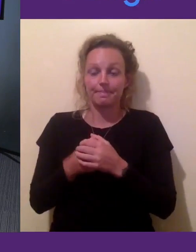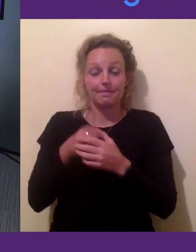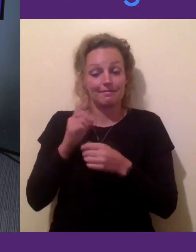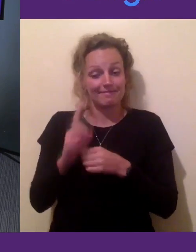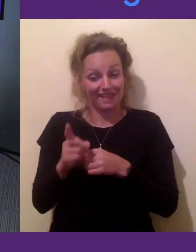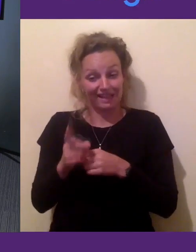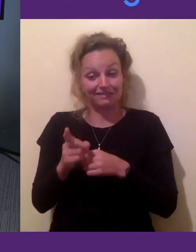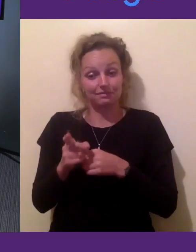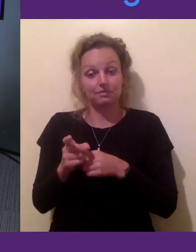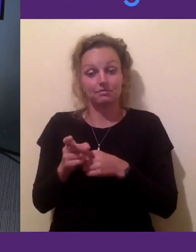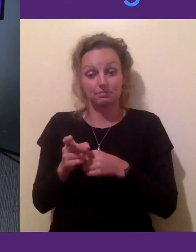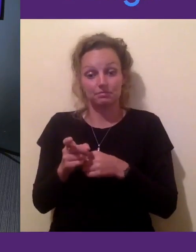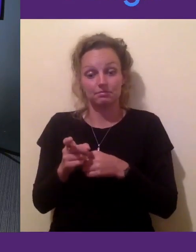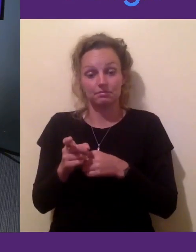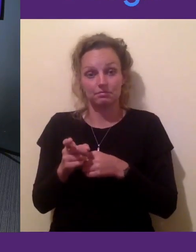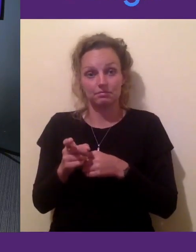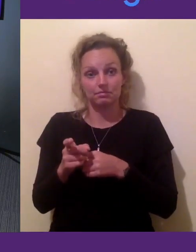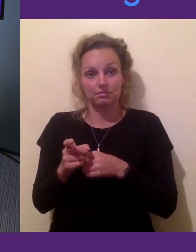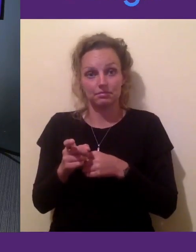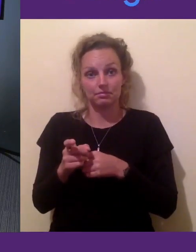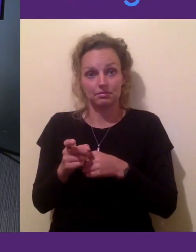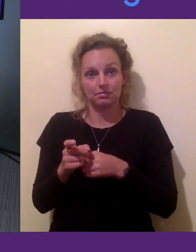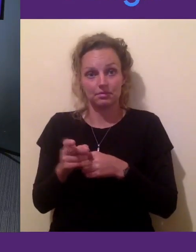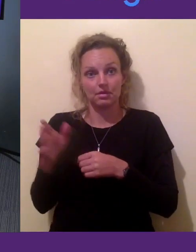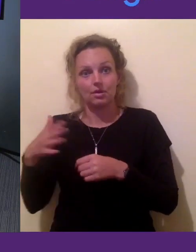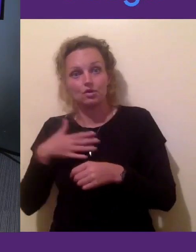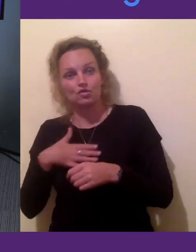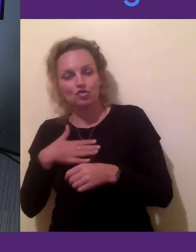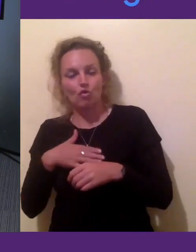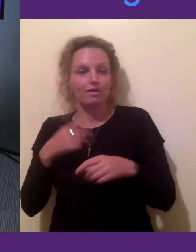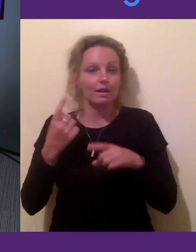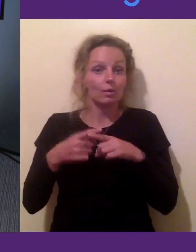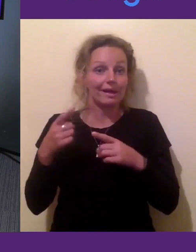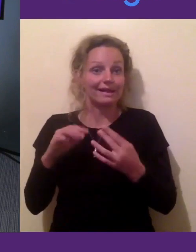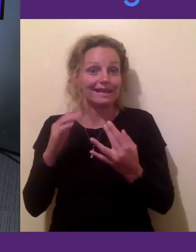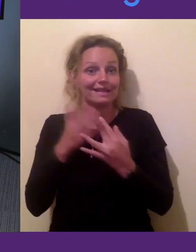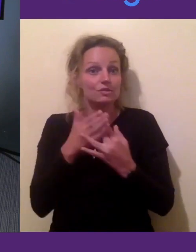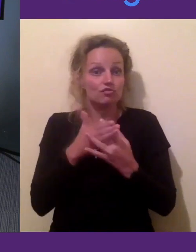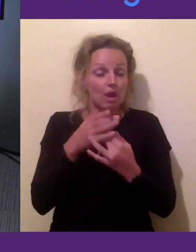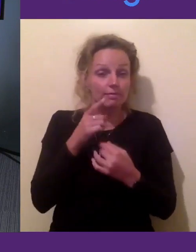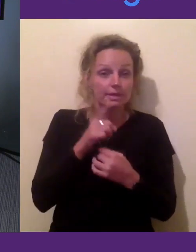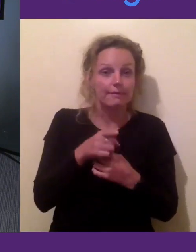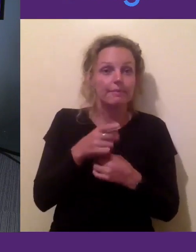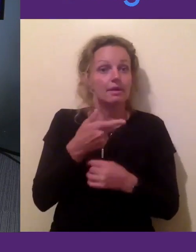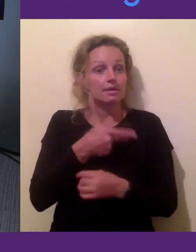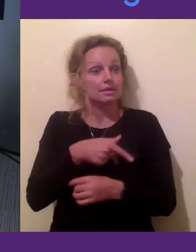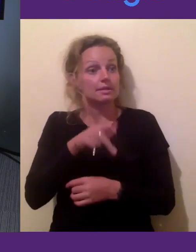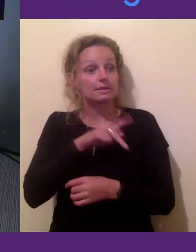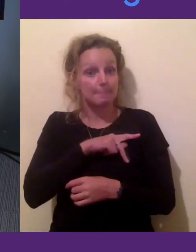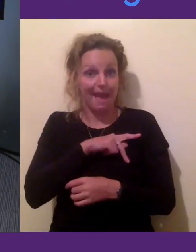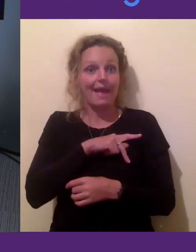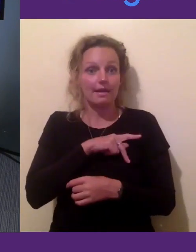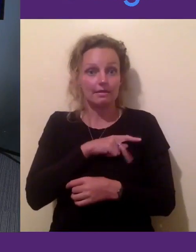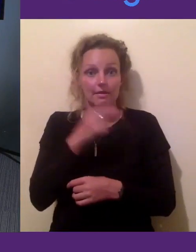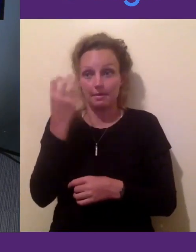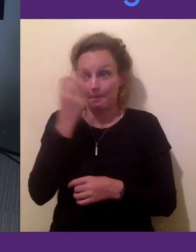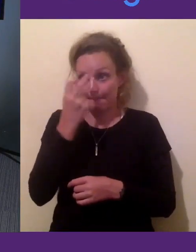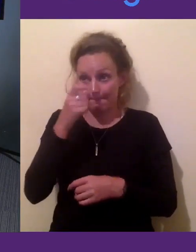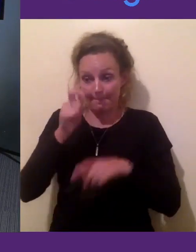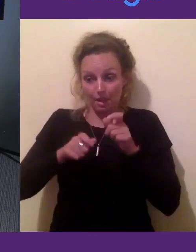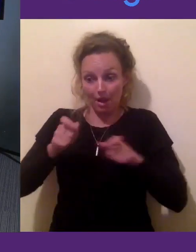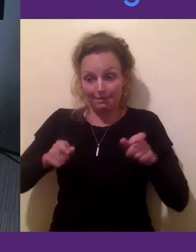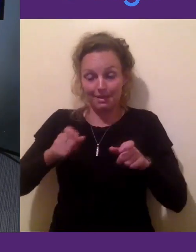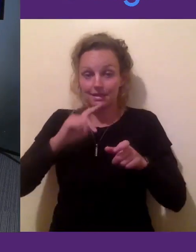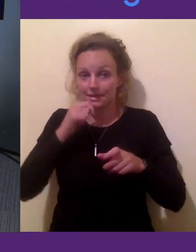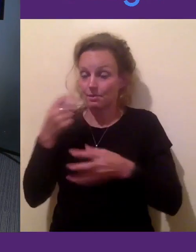for the group. And I want to do a short interrupt there, because what you mentioned, in Spain, blind people get money from the government to buy cars. So I have some blind